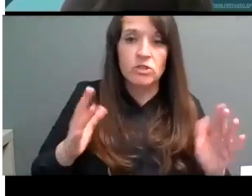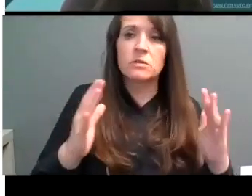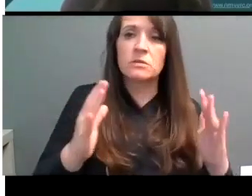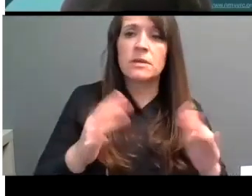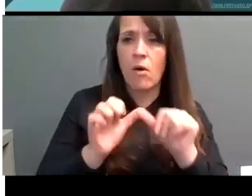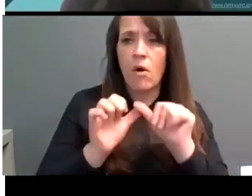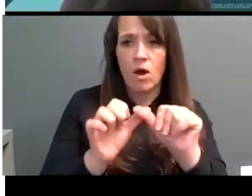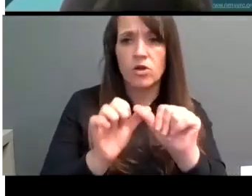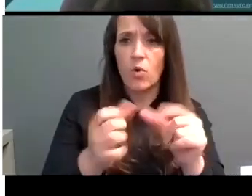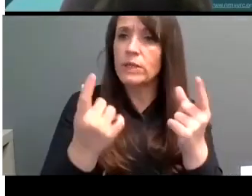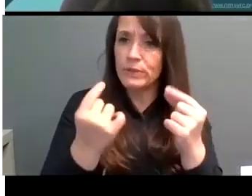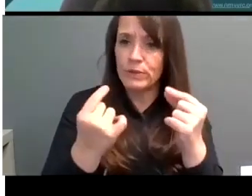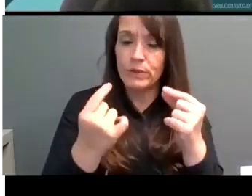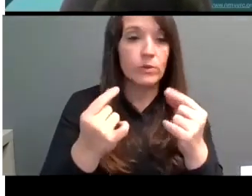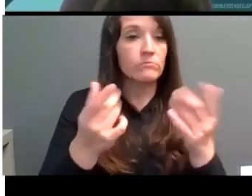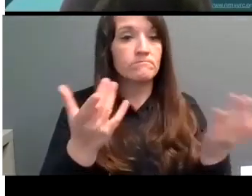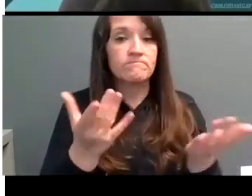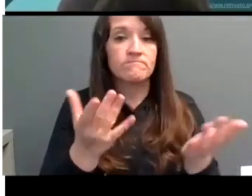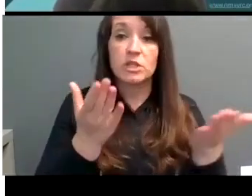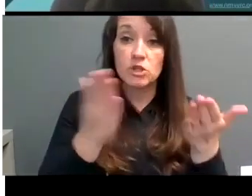coordination,